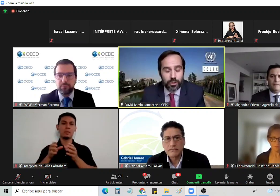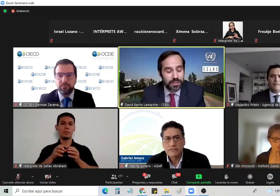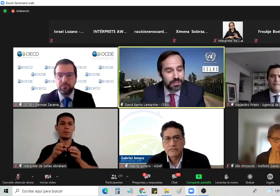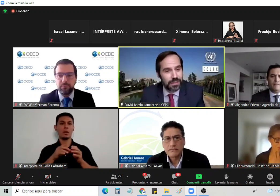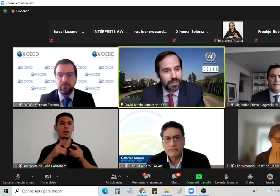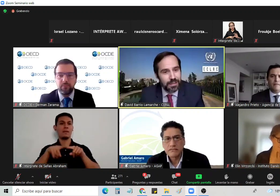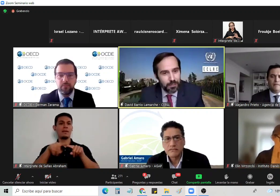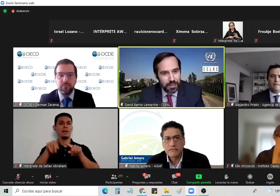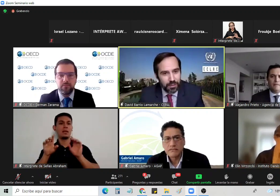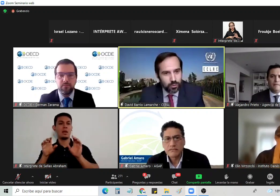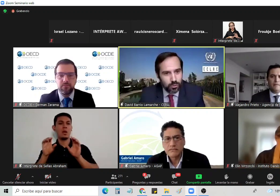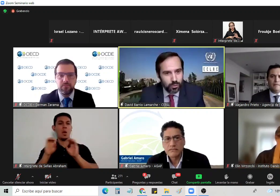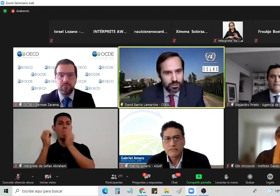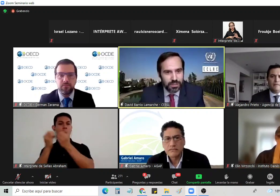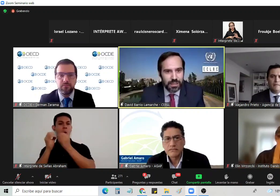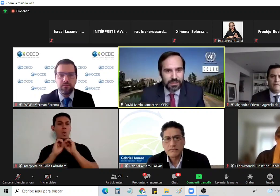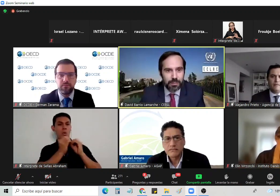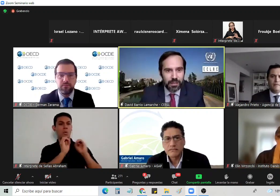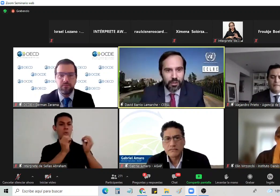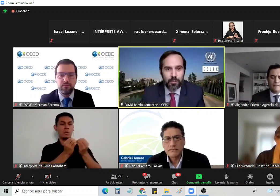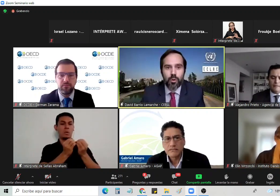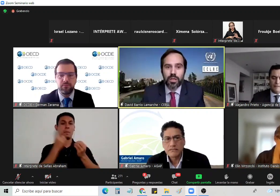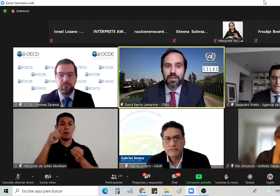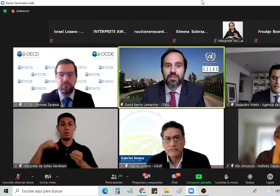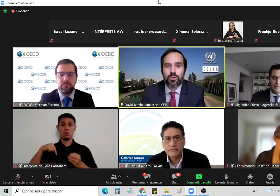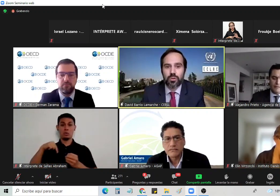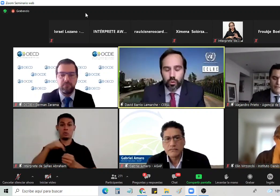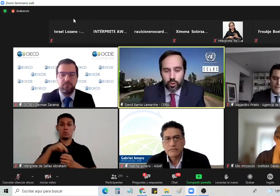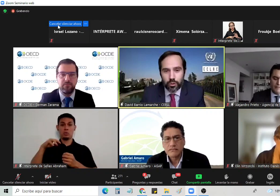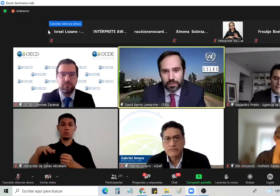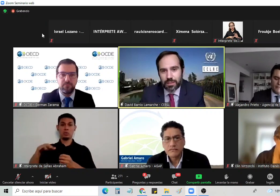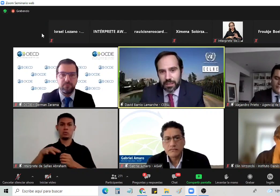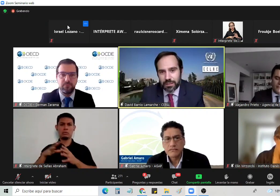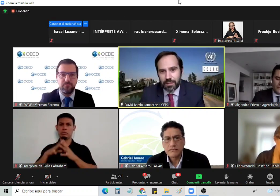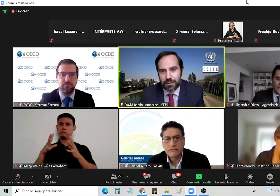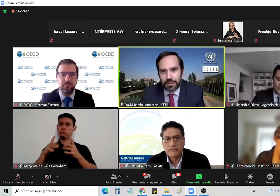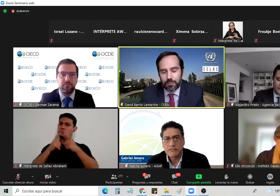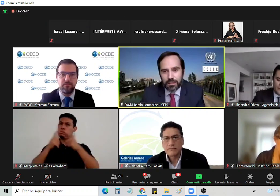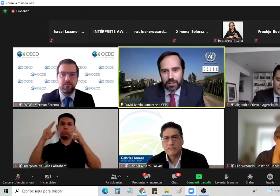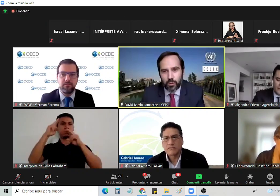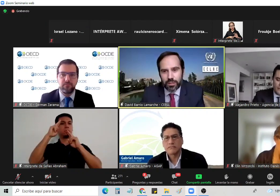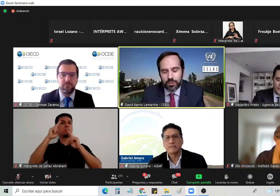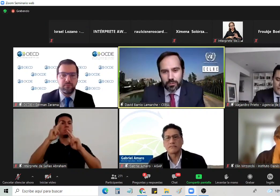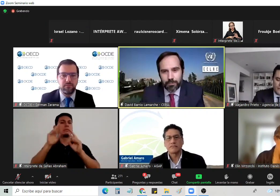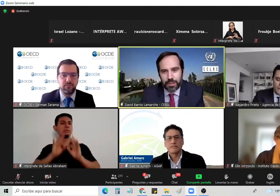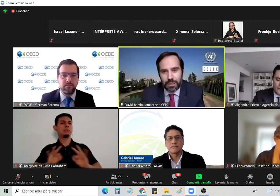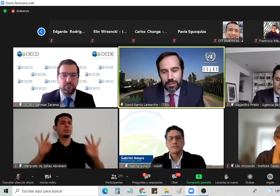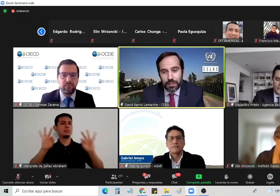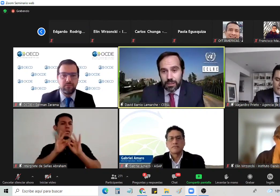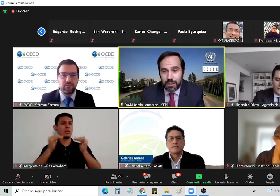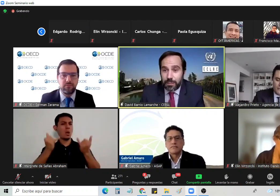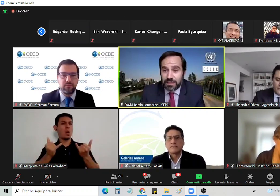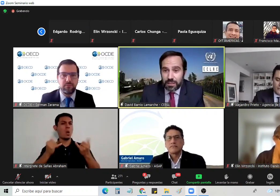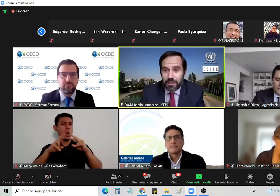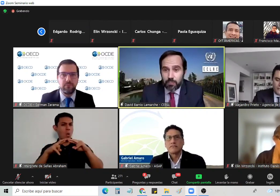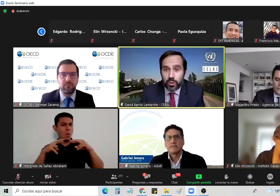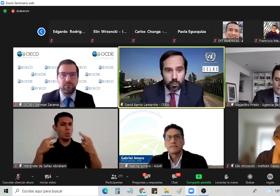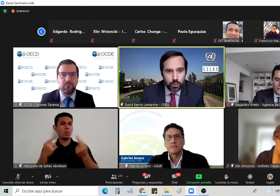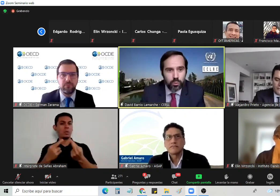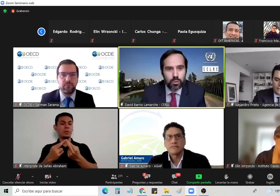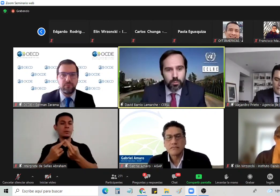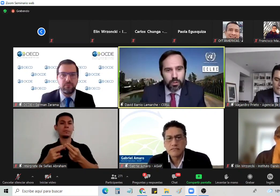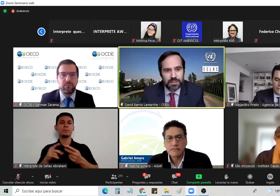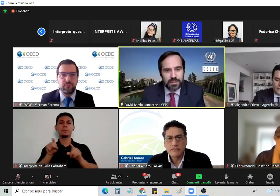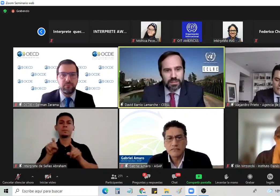the european nation and all of the other organizers for us in separate russia is an honor to be part of this important